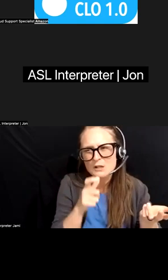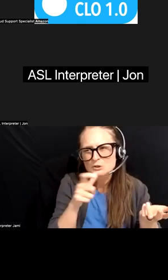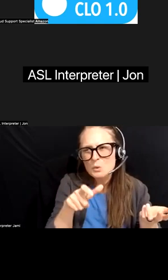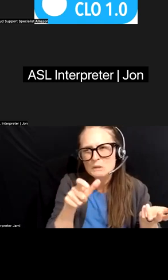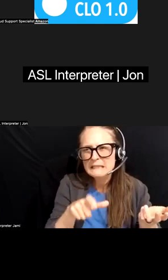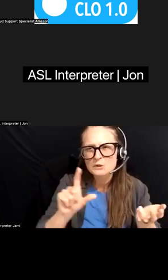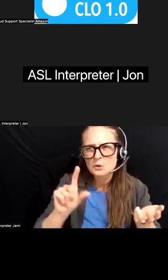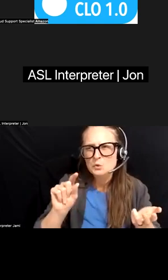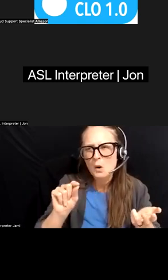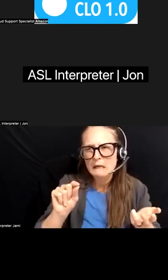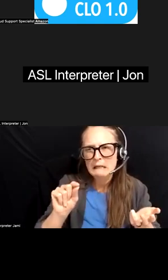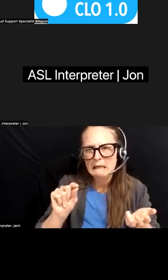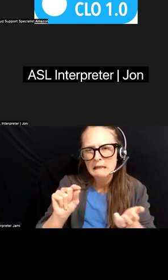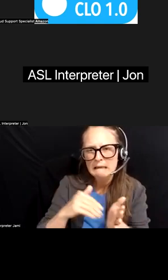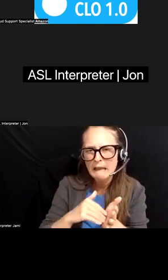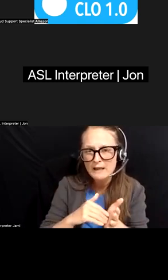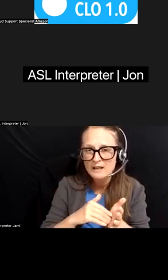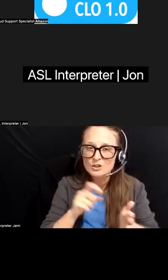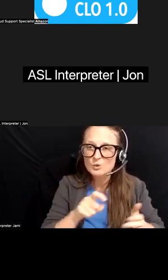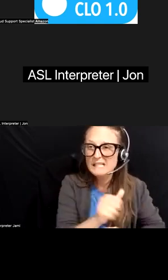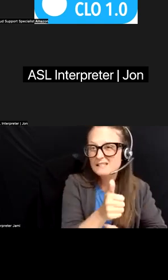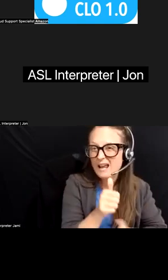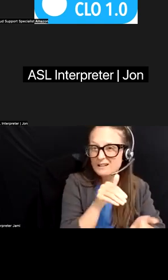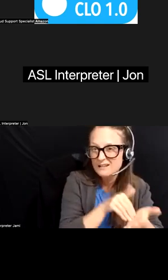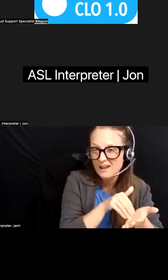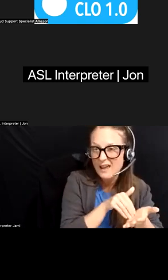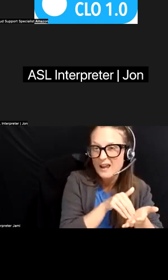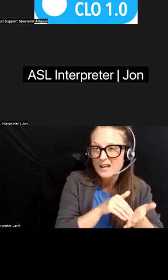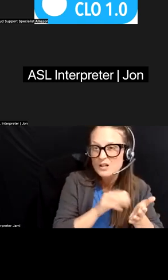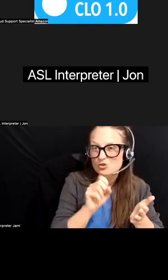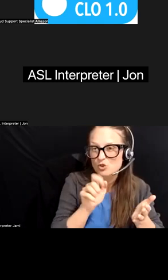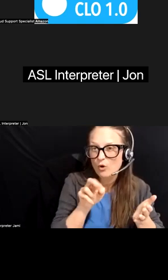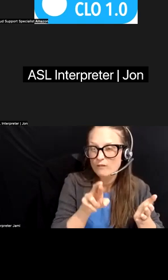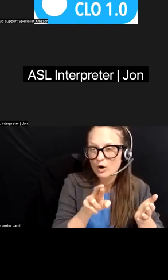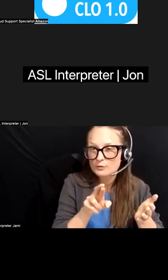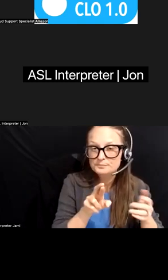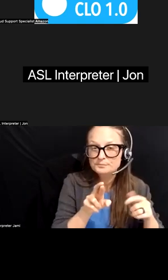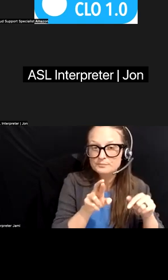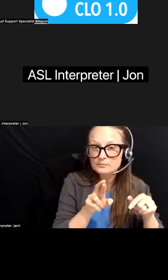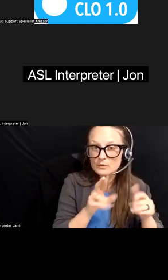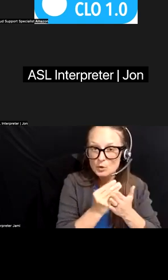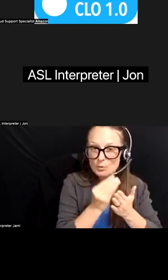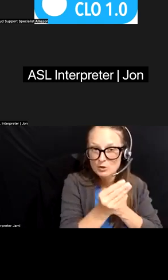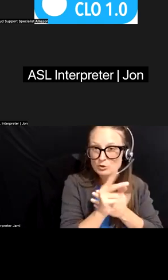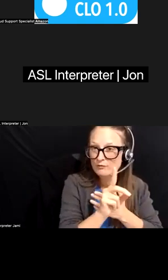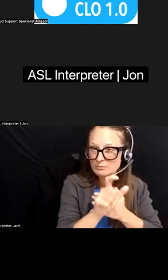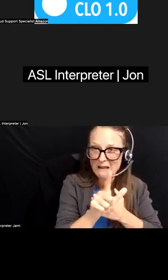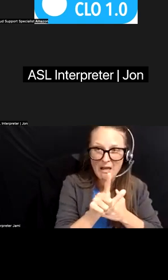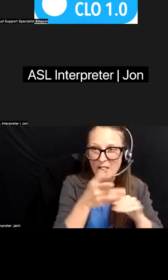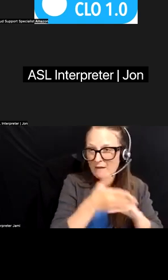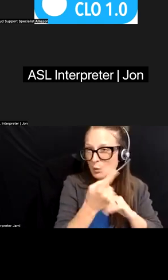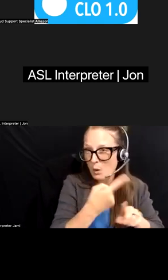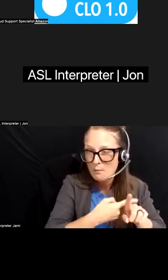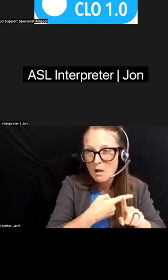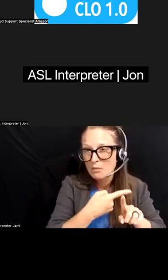20K, you actually need 10K server. Here you purchase it from Dell, after a month or so, there's